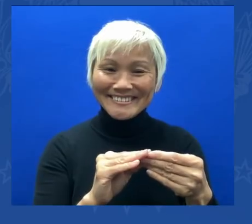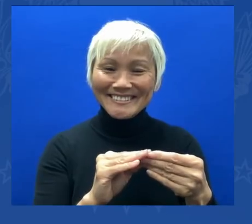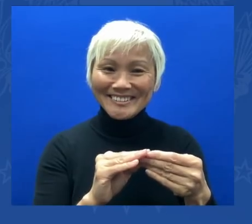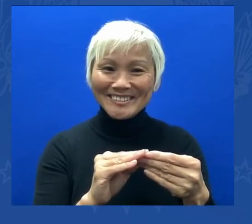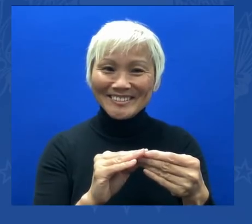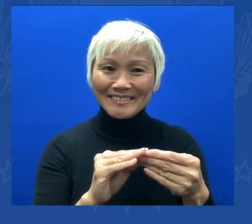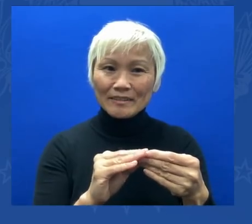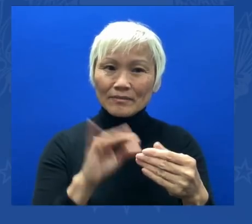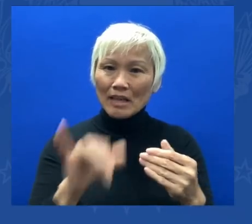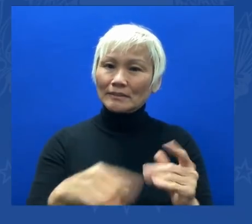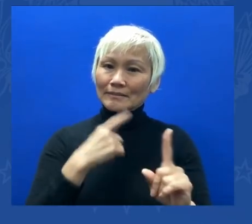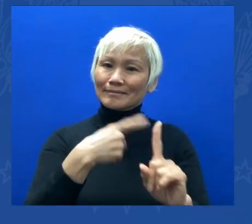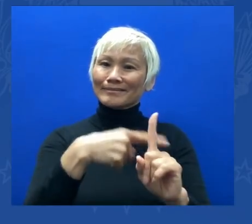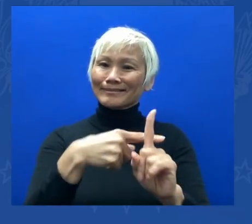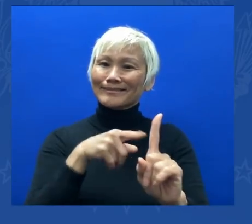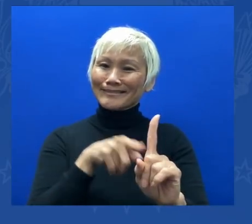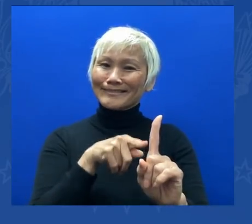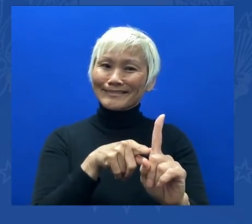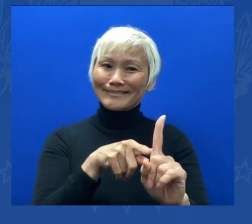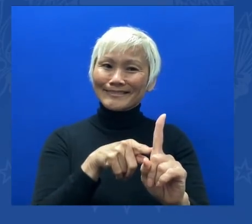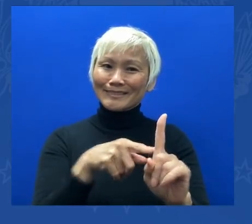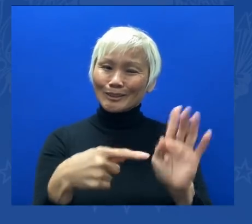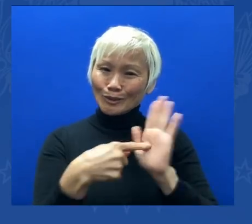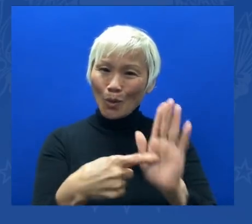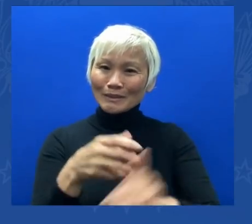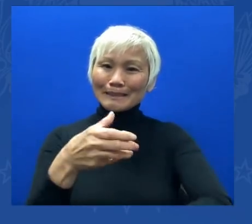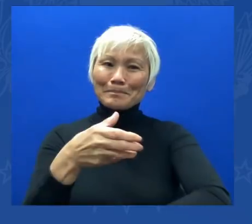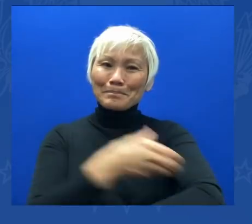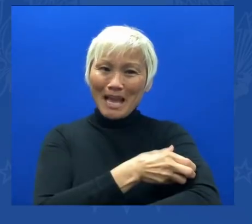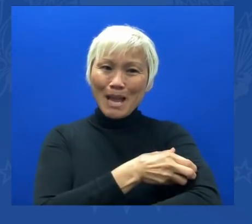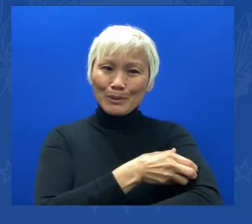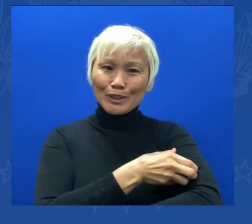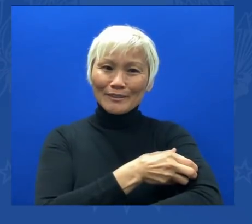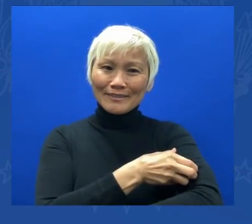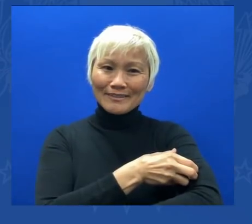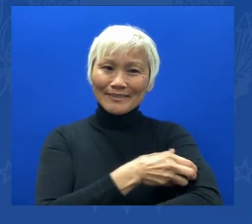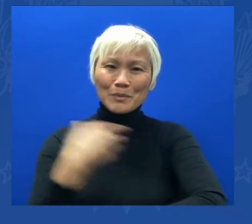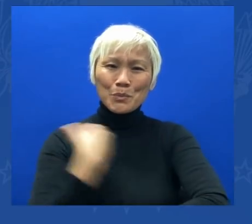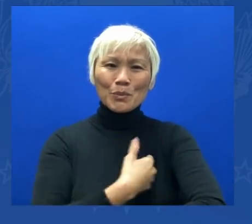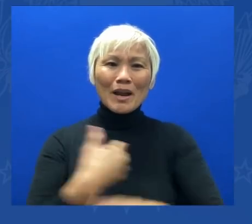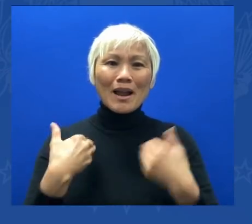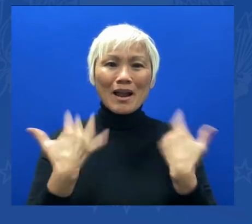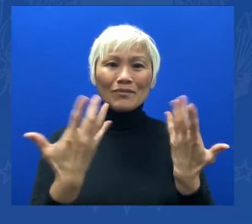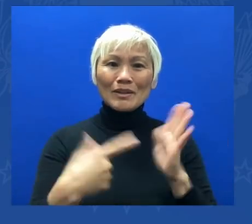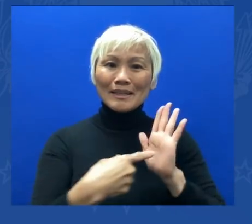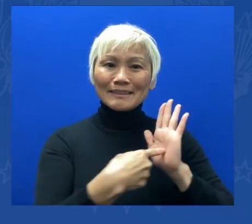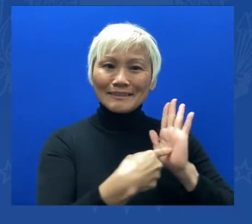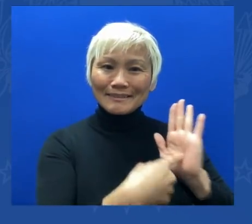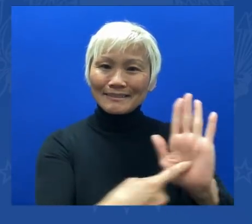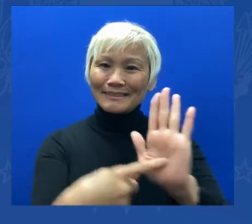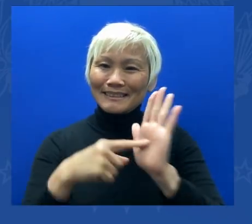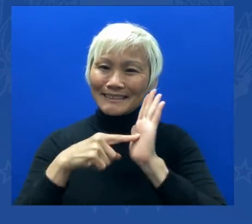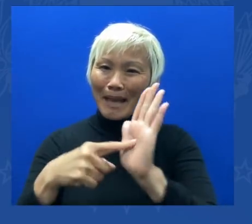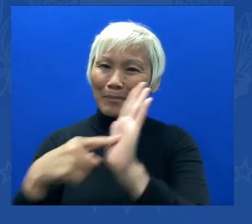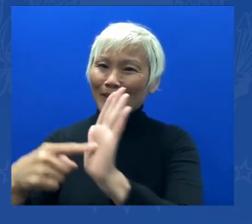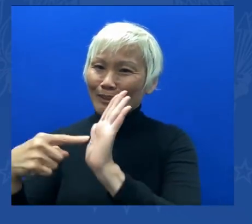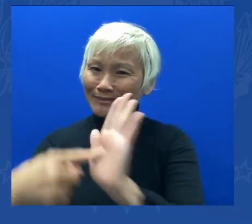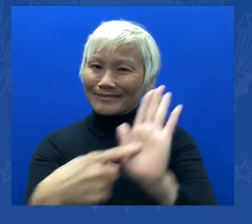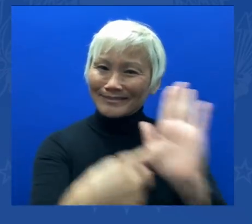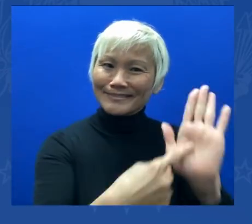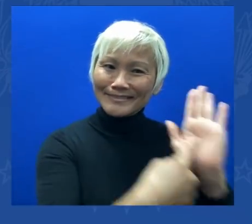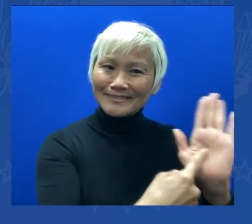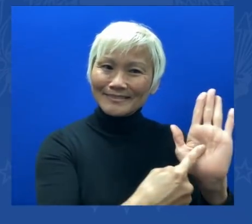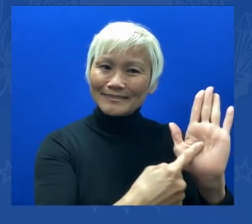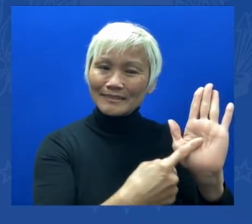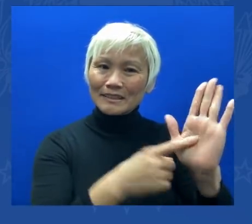example. And I honest to God believe it reveals our soul, the soul of our nation. And that's what I'd like to toast tonight.